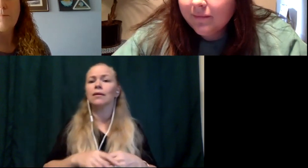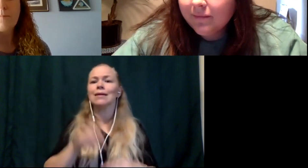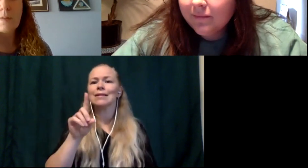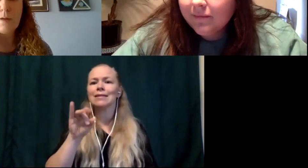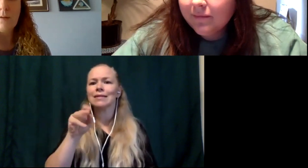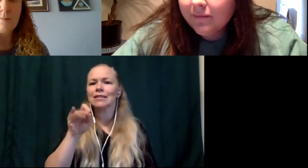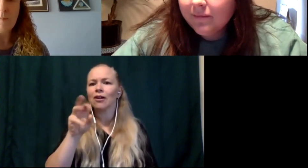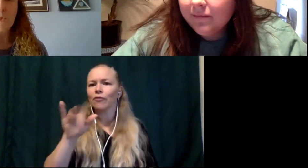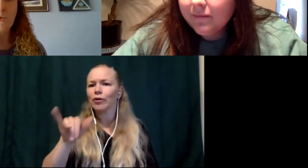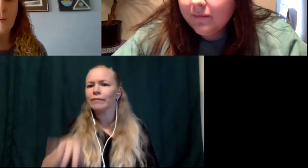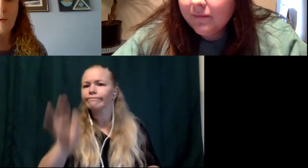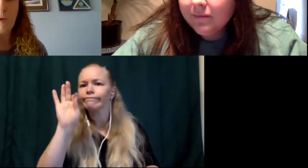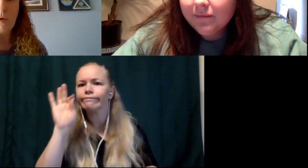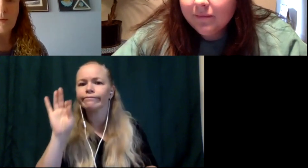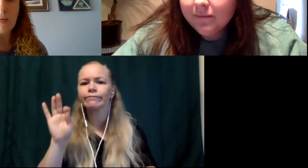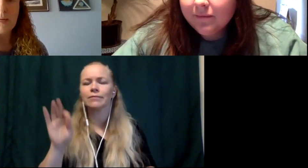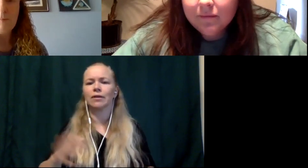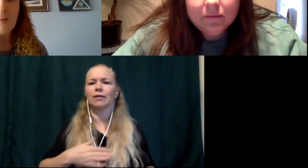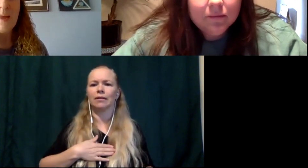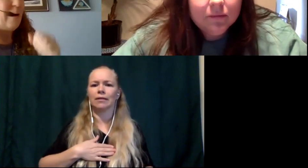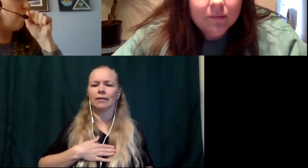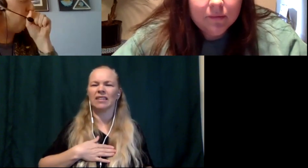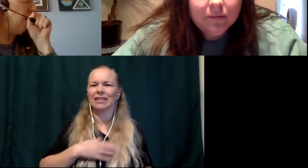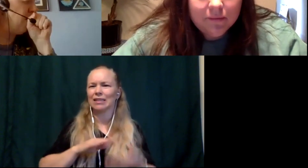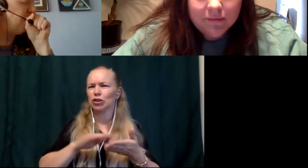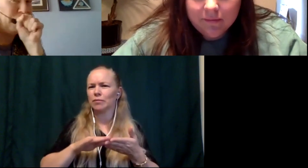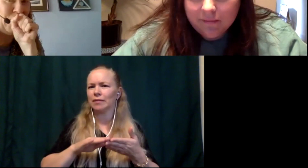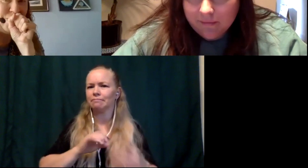that, excuse me, I'm going to mute here a second.